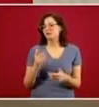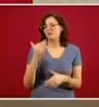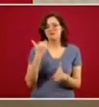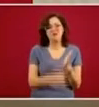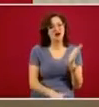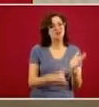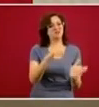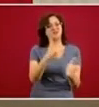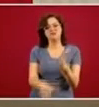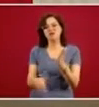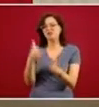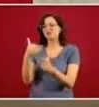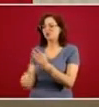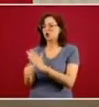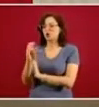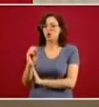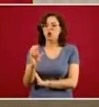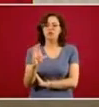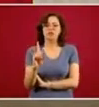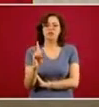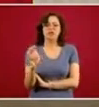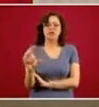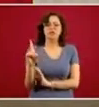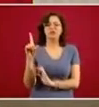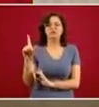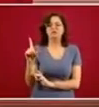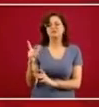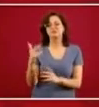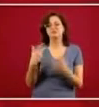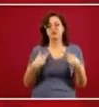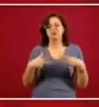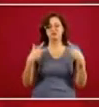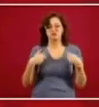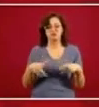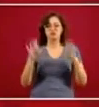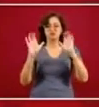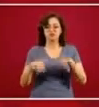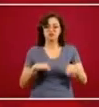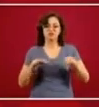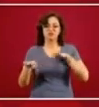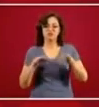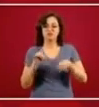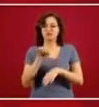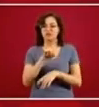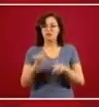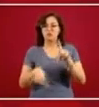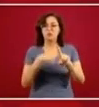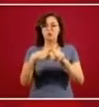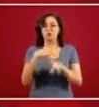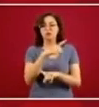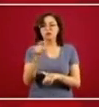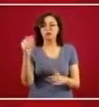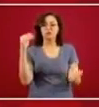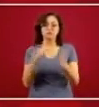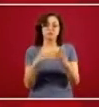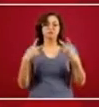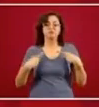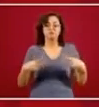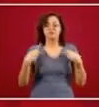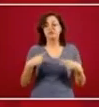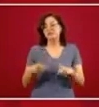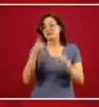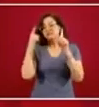We are one of the lowest ranked countries of the OECD when it comes